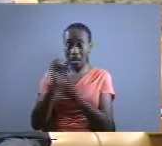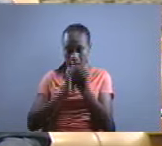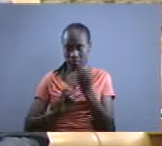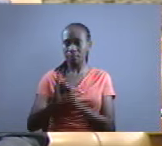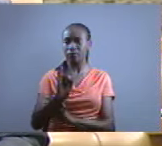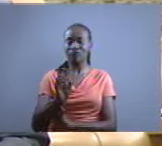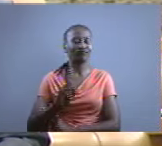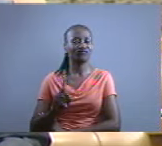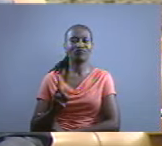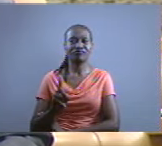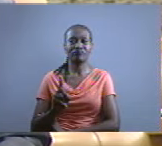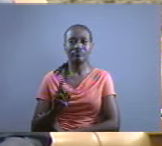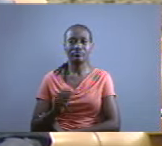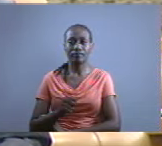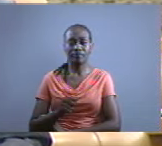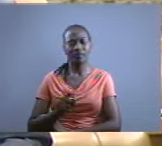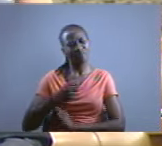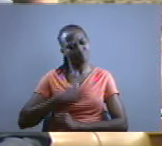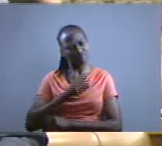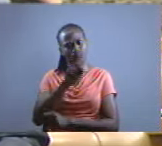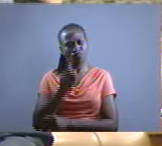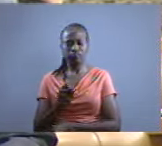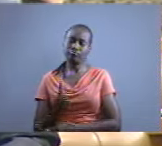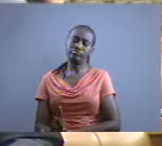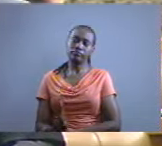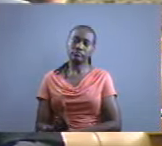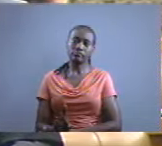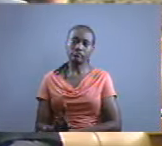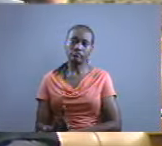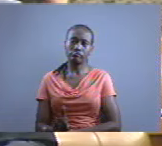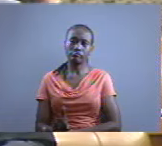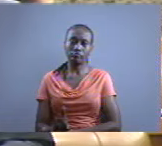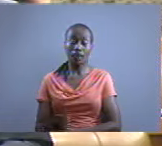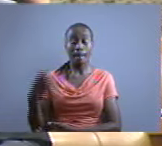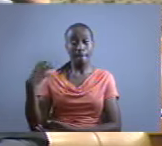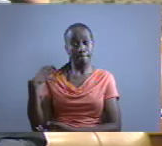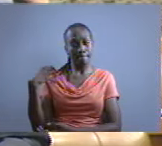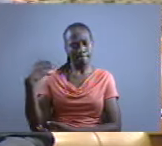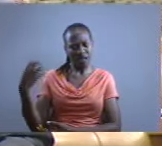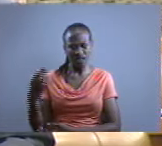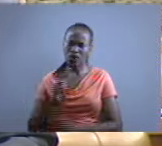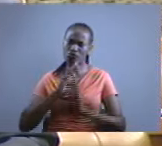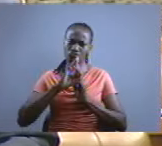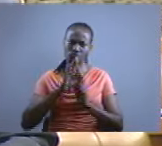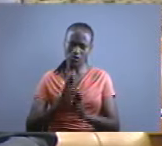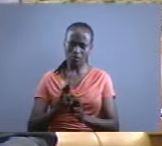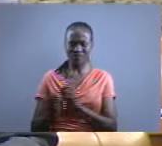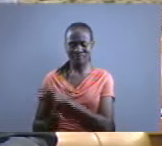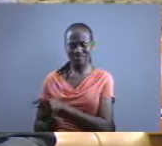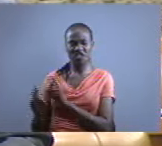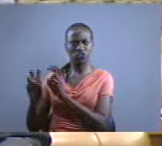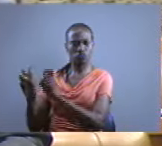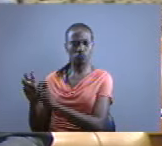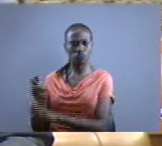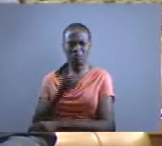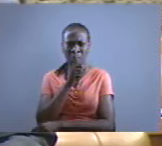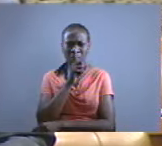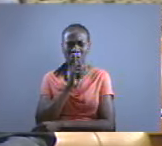not elected. The question is, why has the minister not responded? Clearly the BRICS Accord